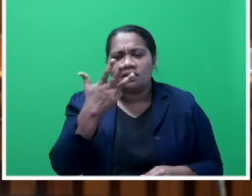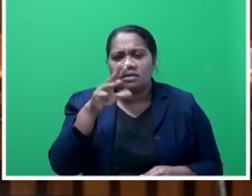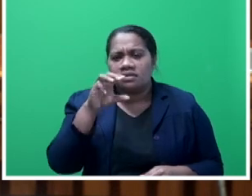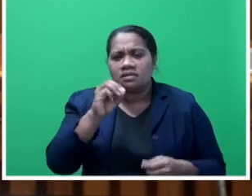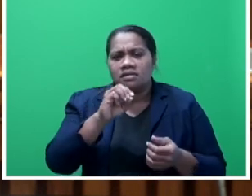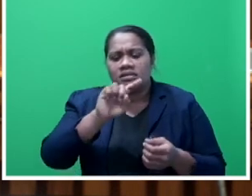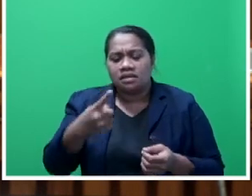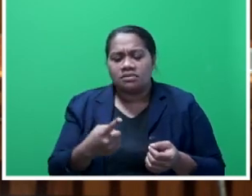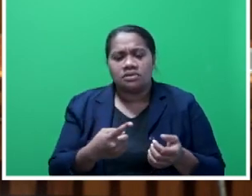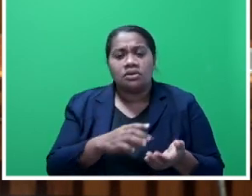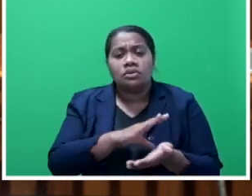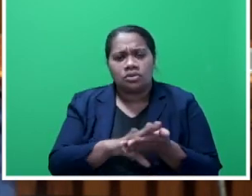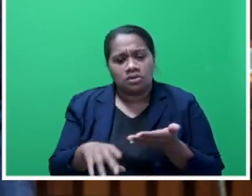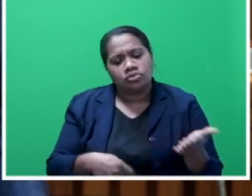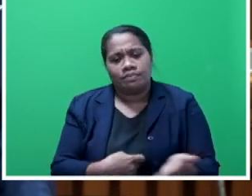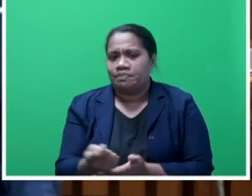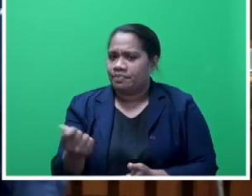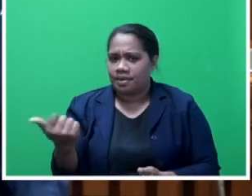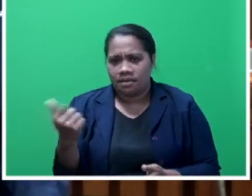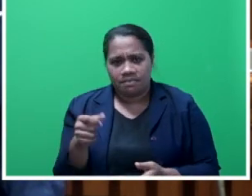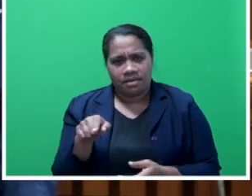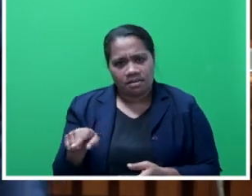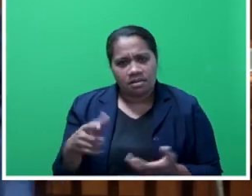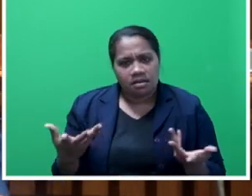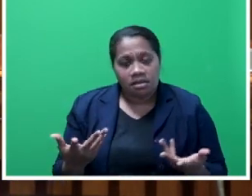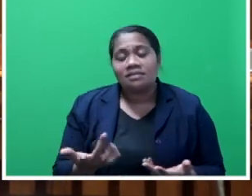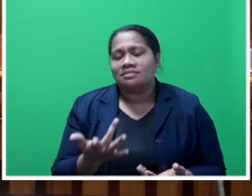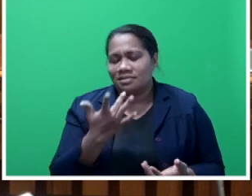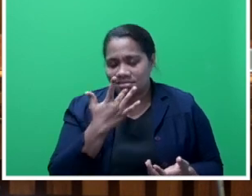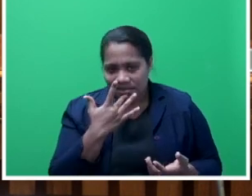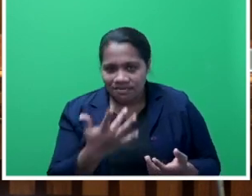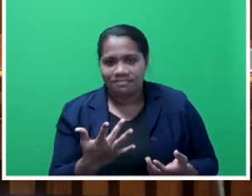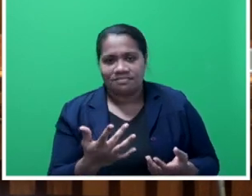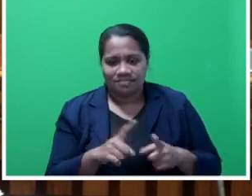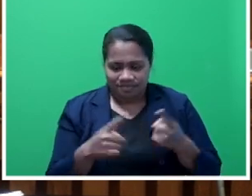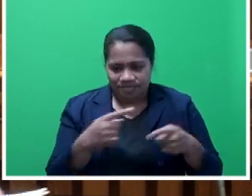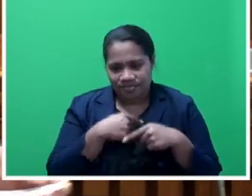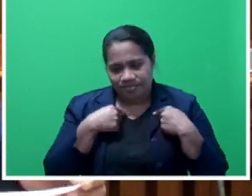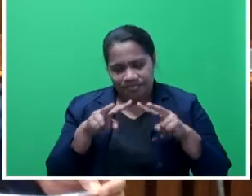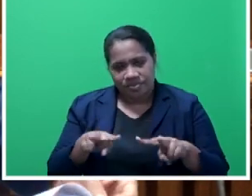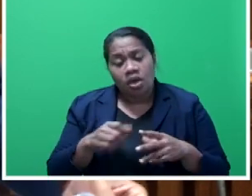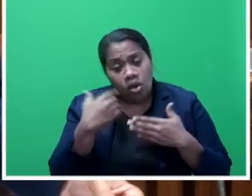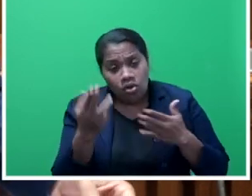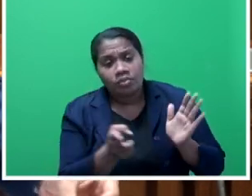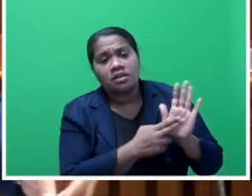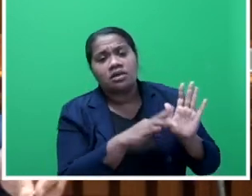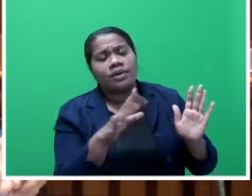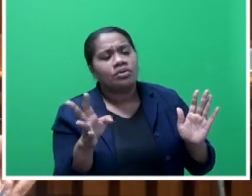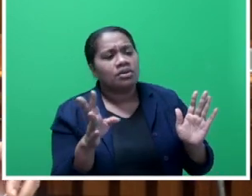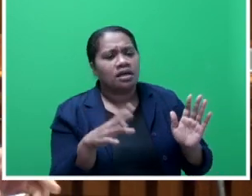Company. That's the type of contingency we're looking at. Honorable Nawaikula misquoted facts. Let me say what is